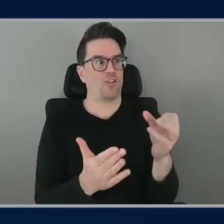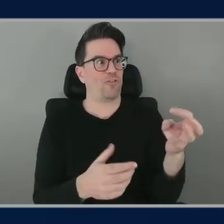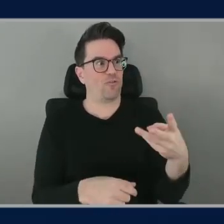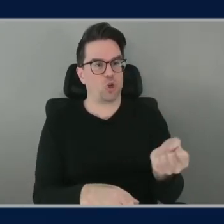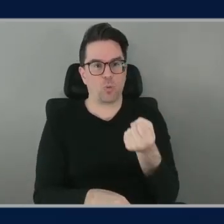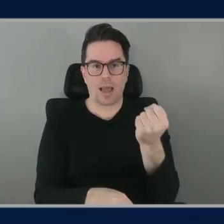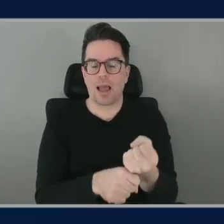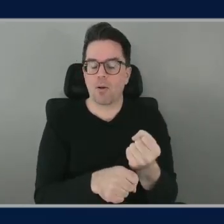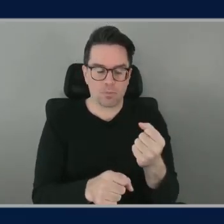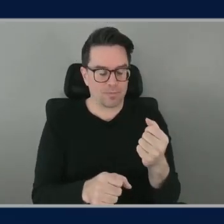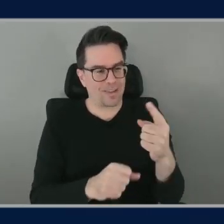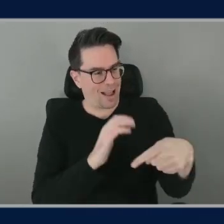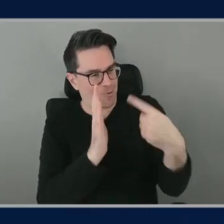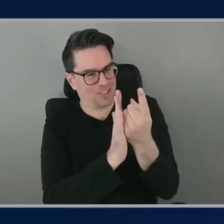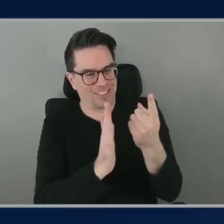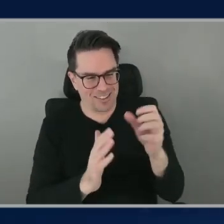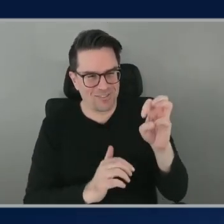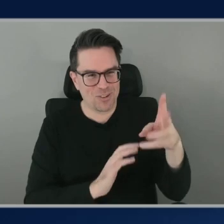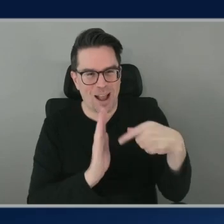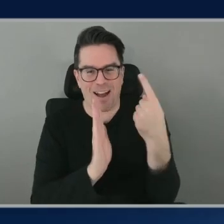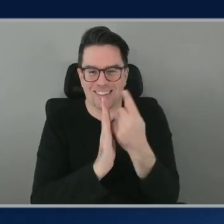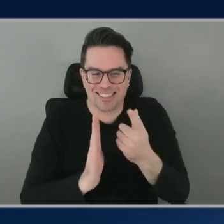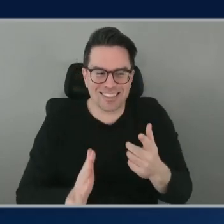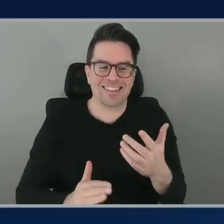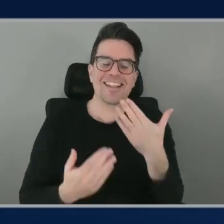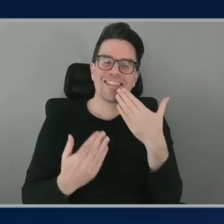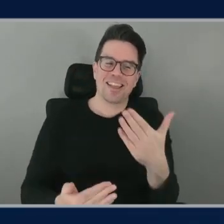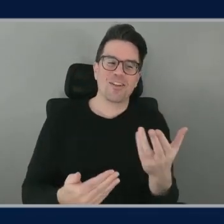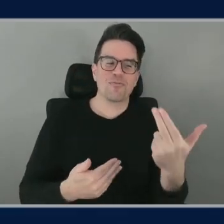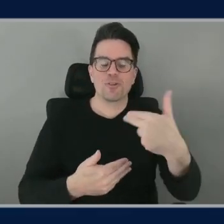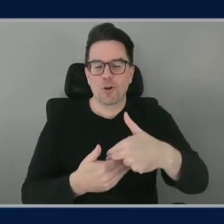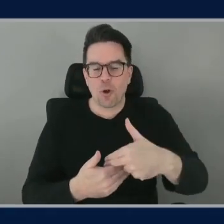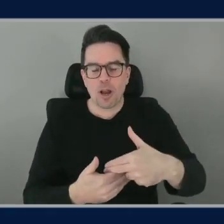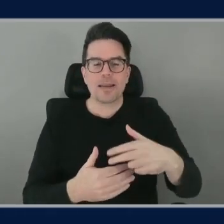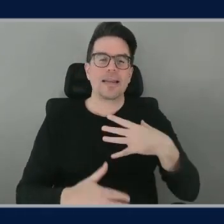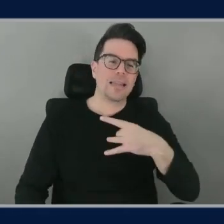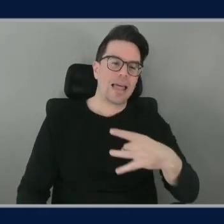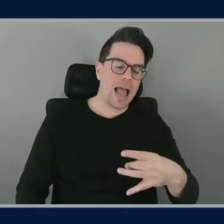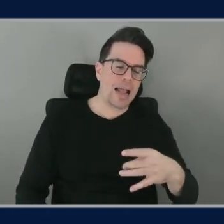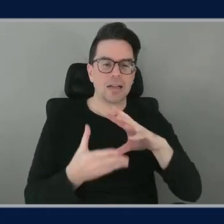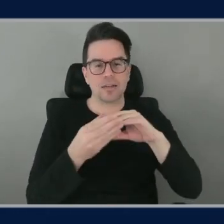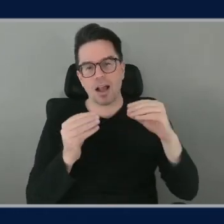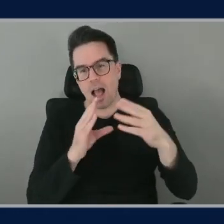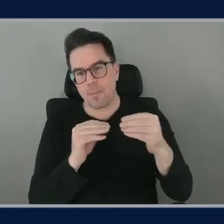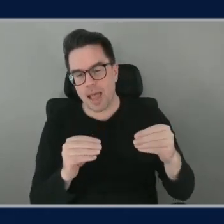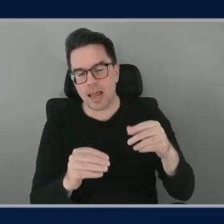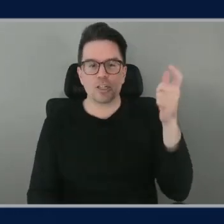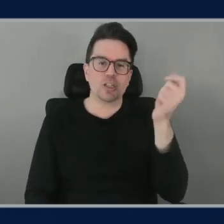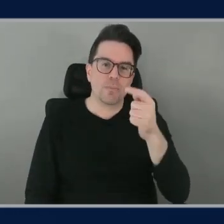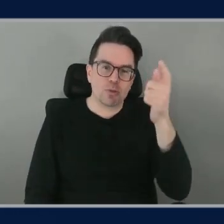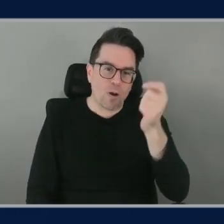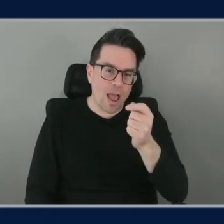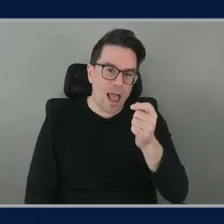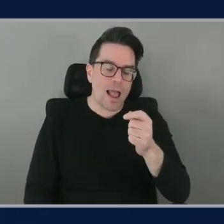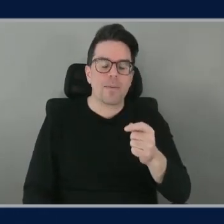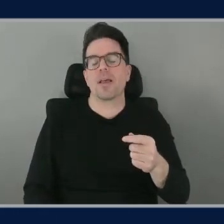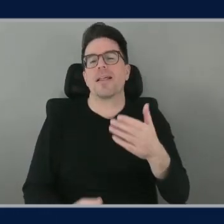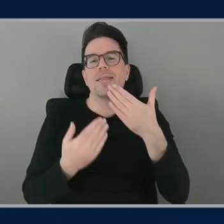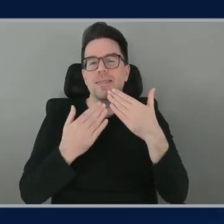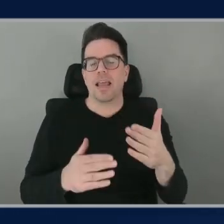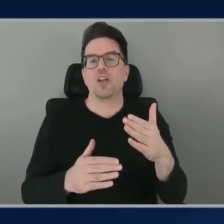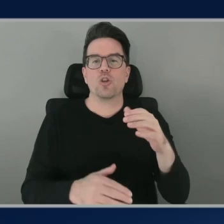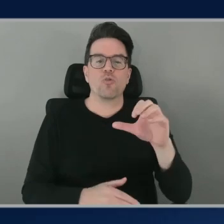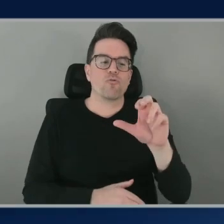for watching us. Take the time to like, comment, subscribe. Absolutely. We appreciate our entire crew, our product management